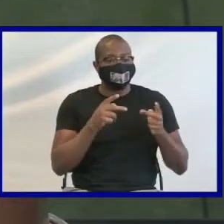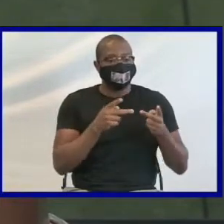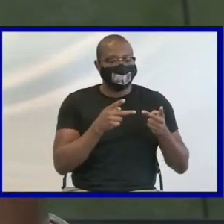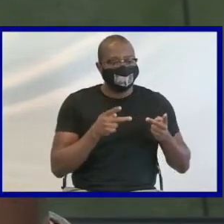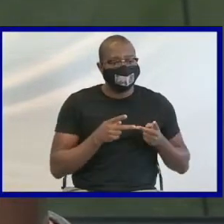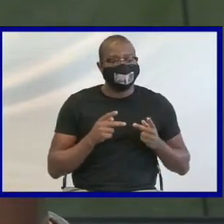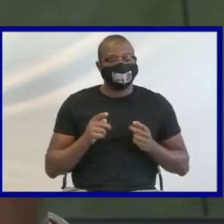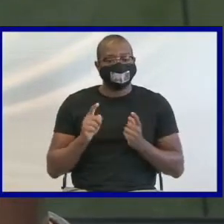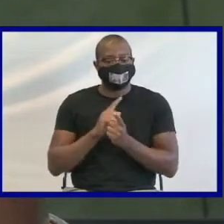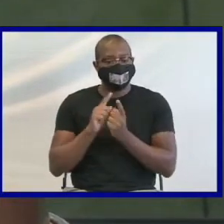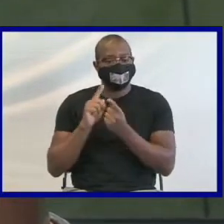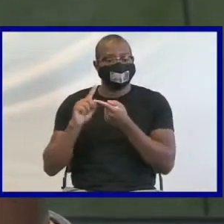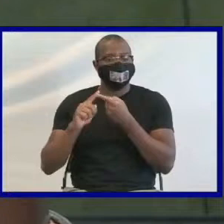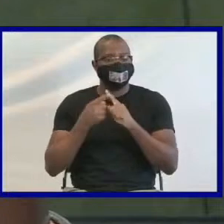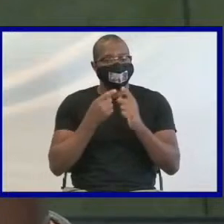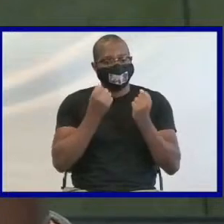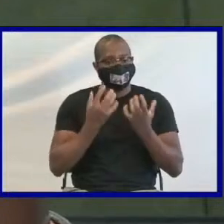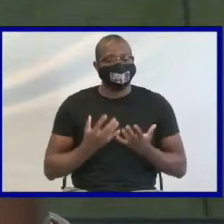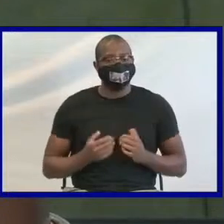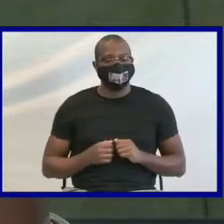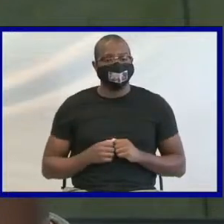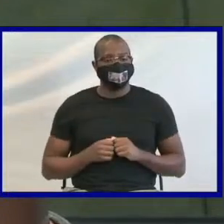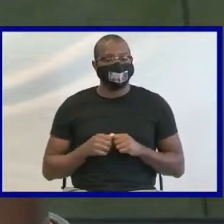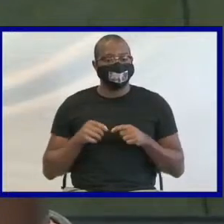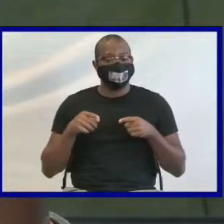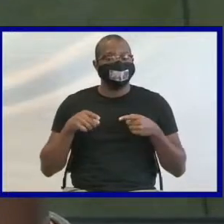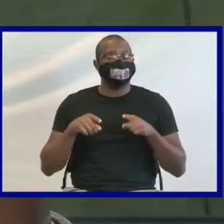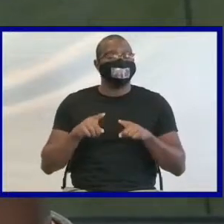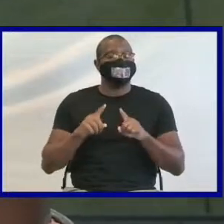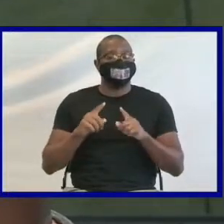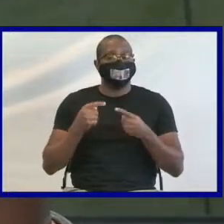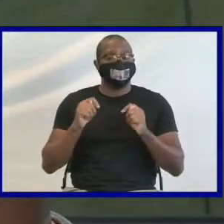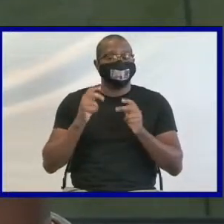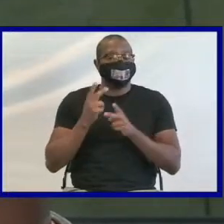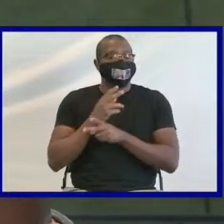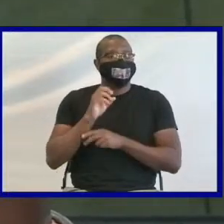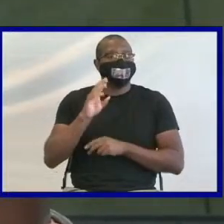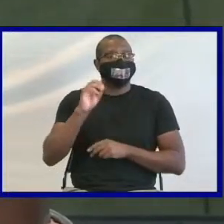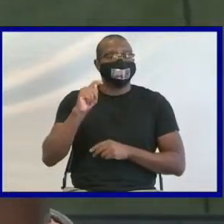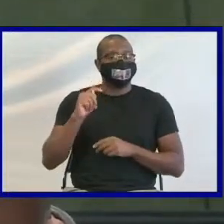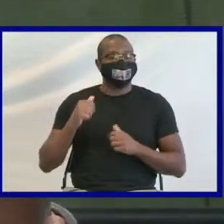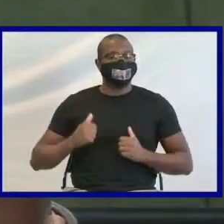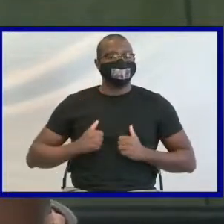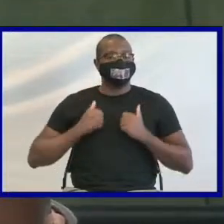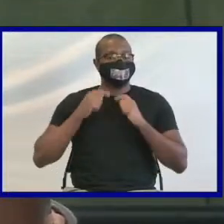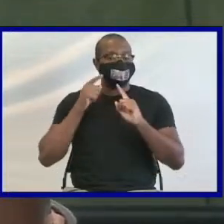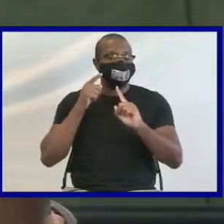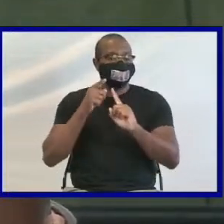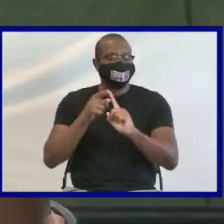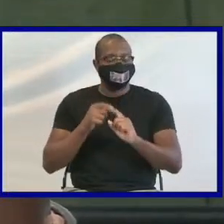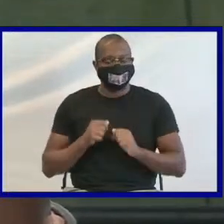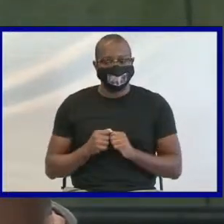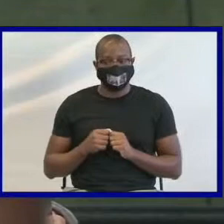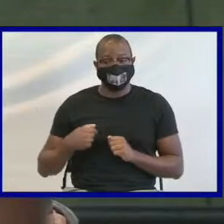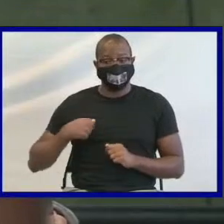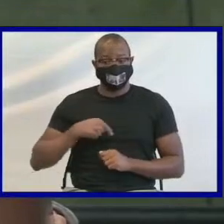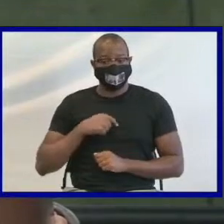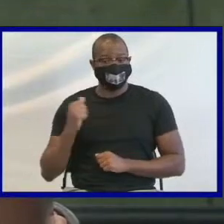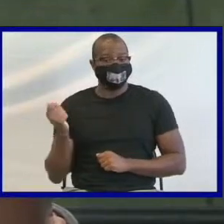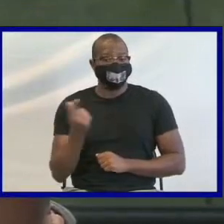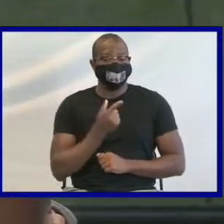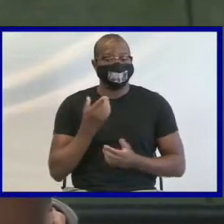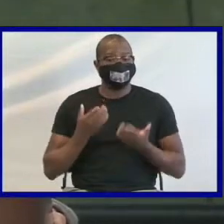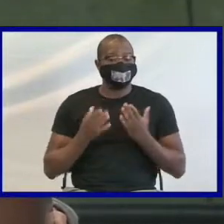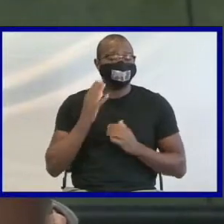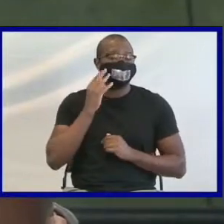friends. All of this while trying to figure out what you want to do for the rest of your life. We have all probably experienced